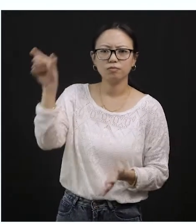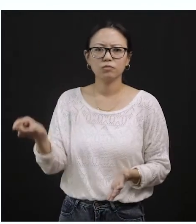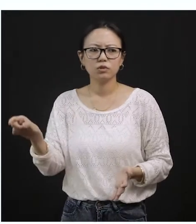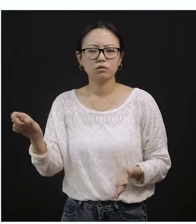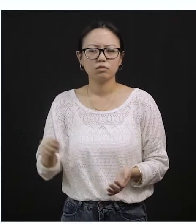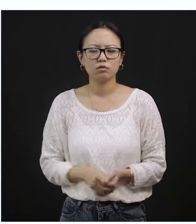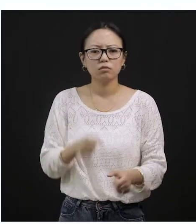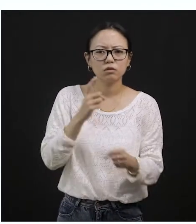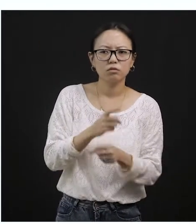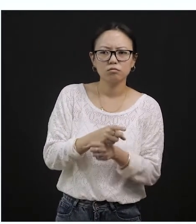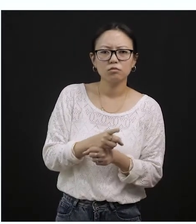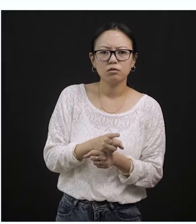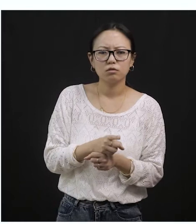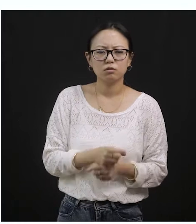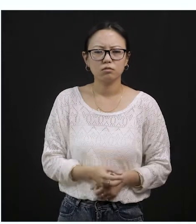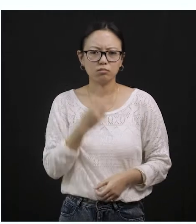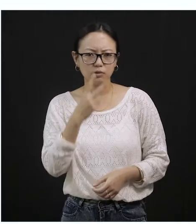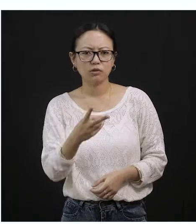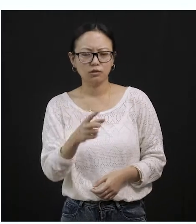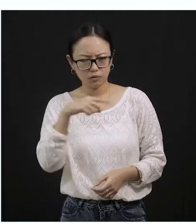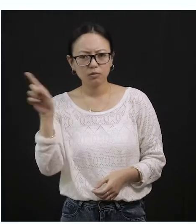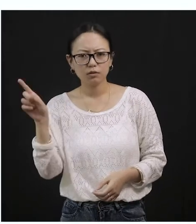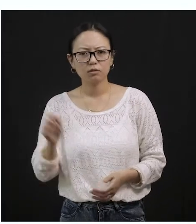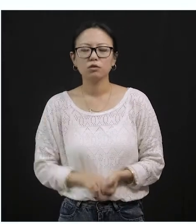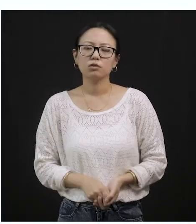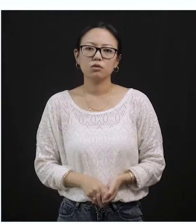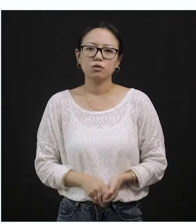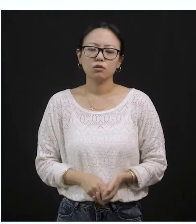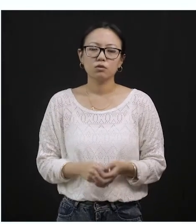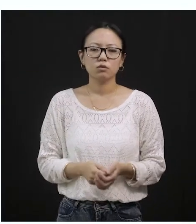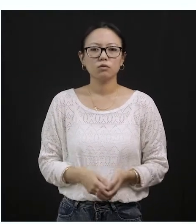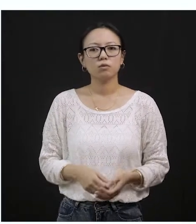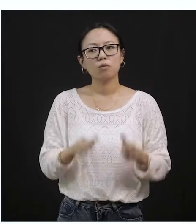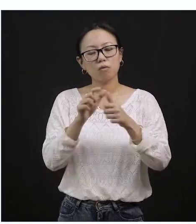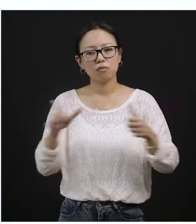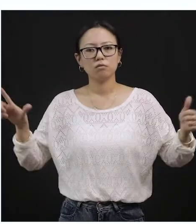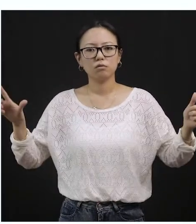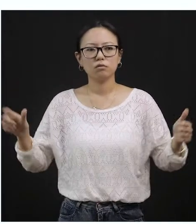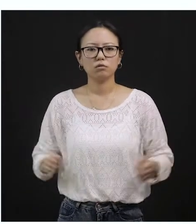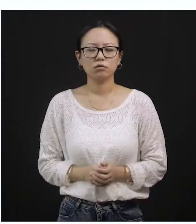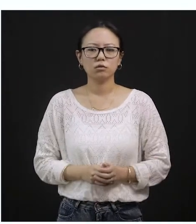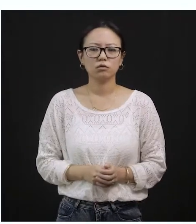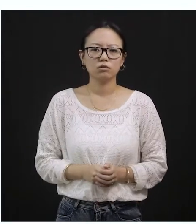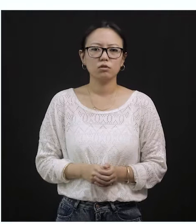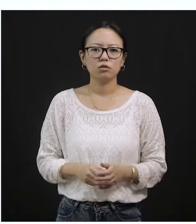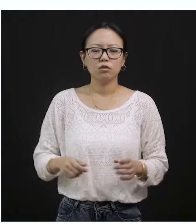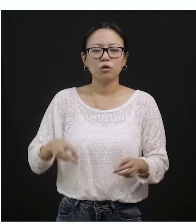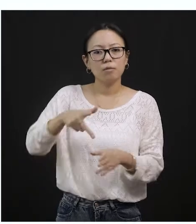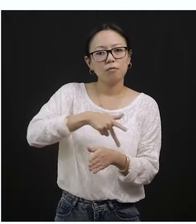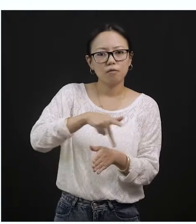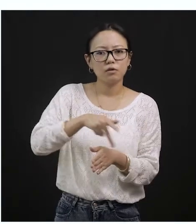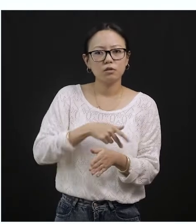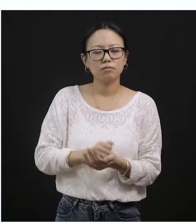teachers. This is all related to profession. Different people, we opt for different profession.